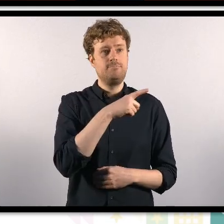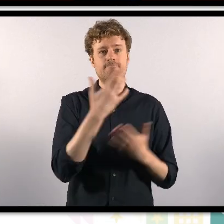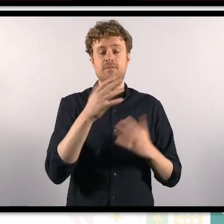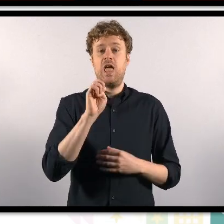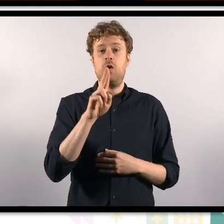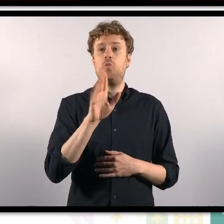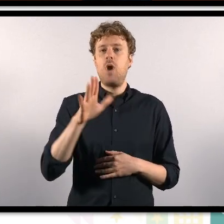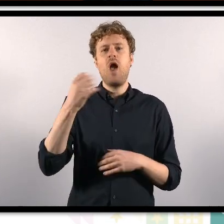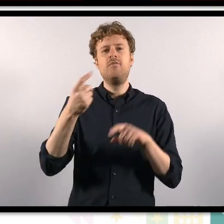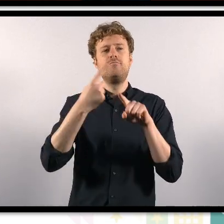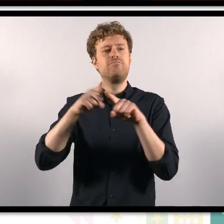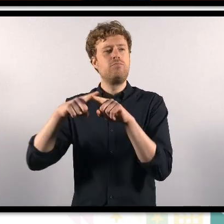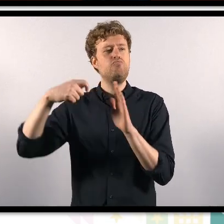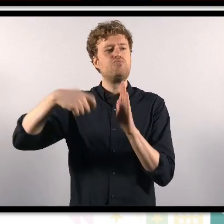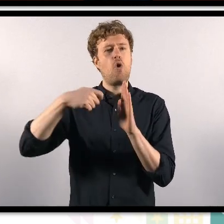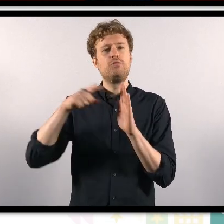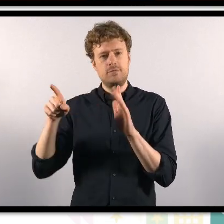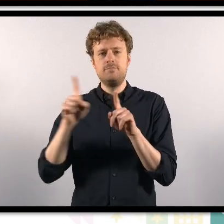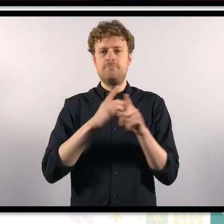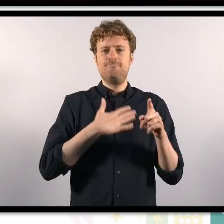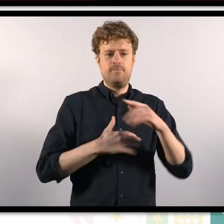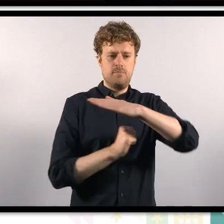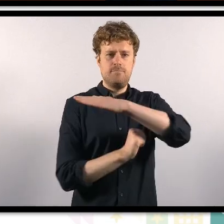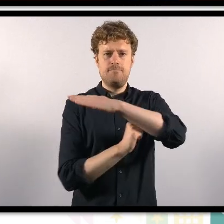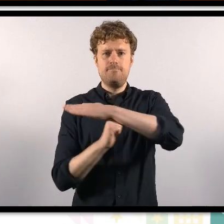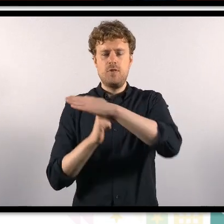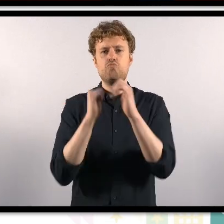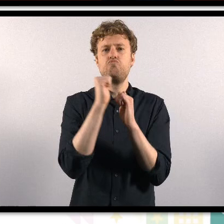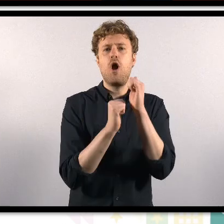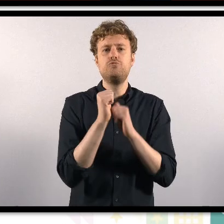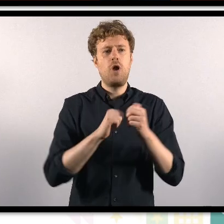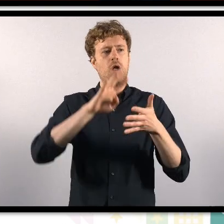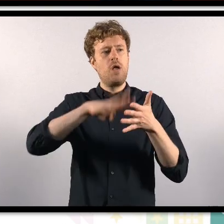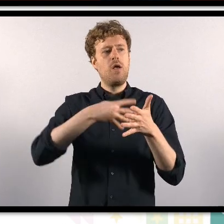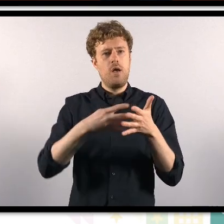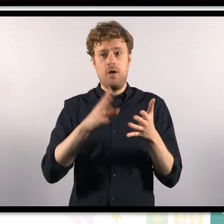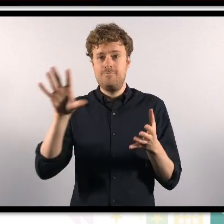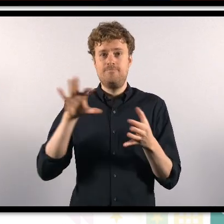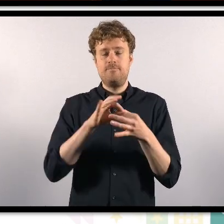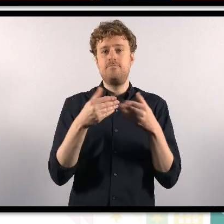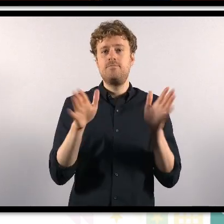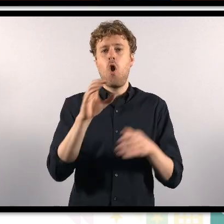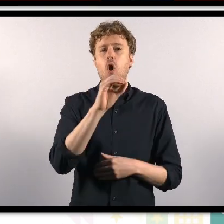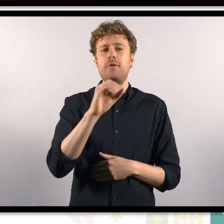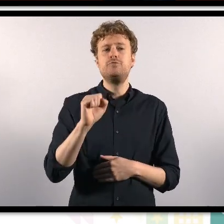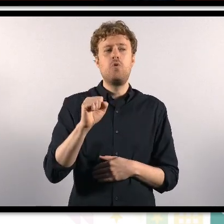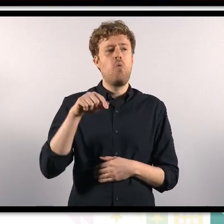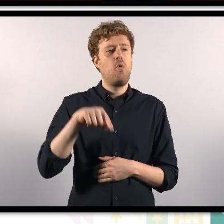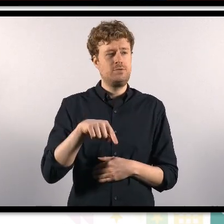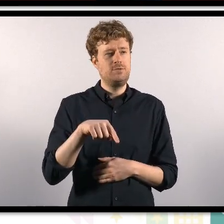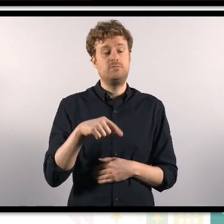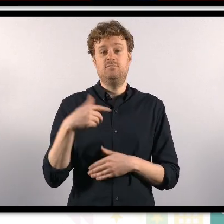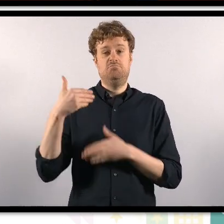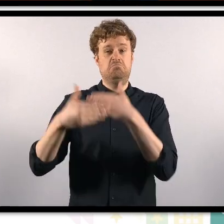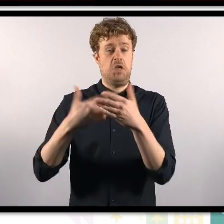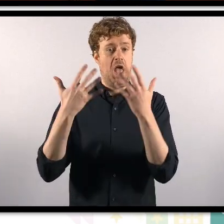and private money into common use, and that's dear to my heart, into open source use. Now, but why